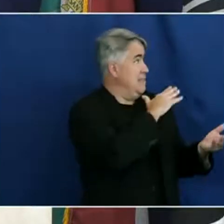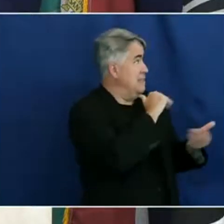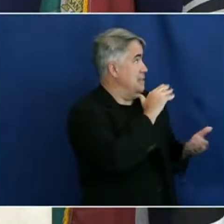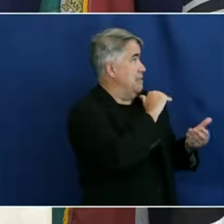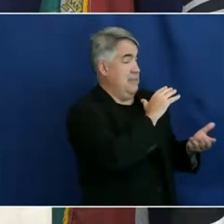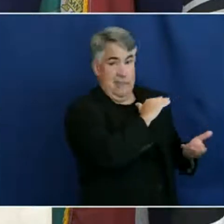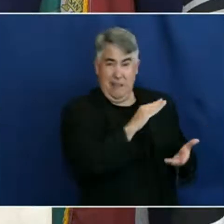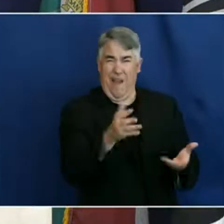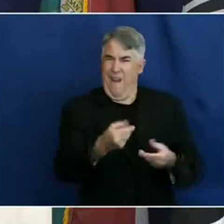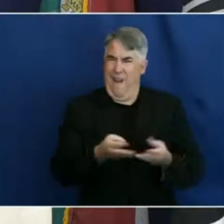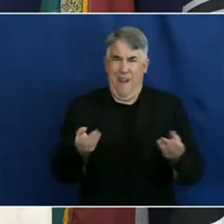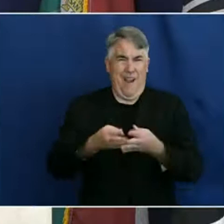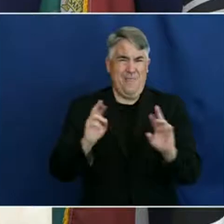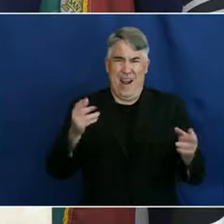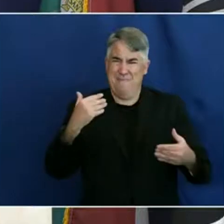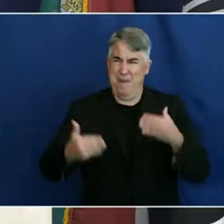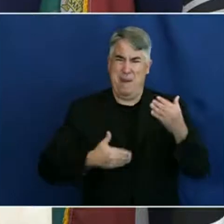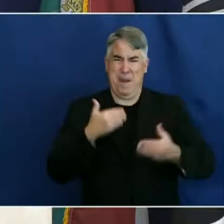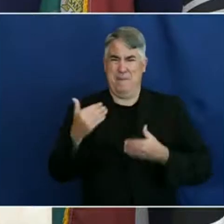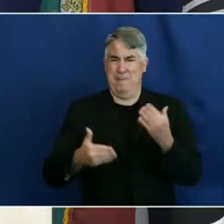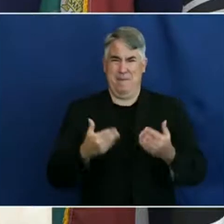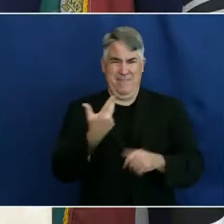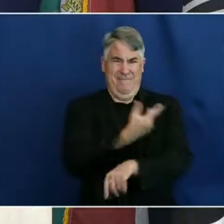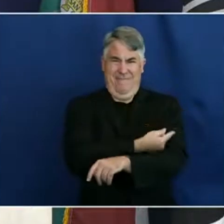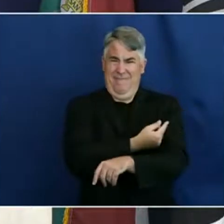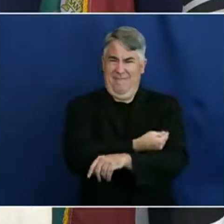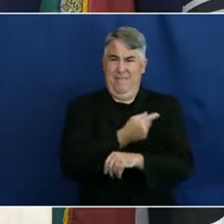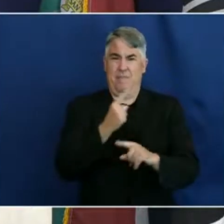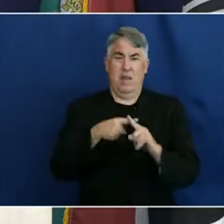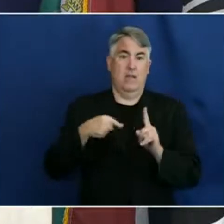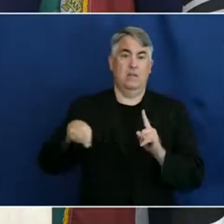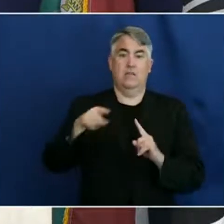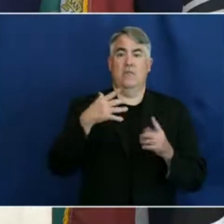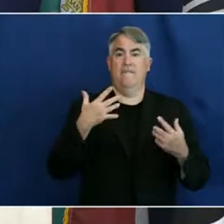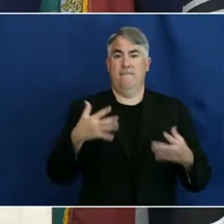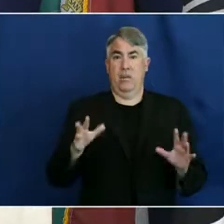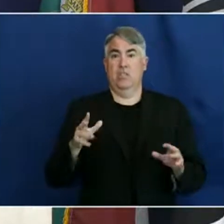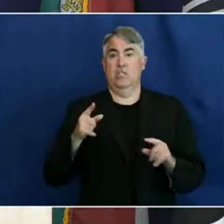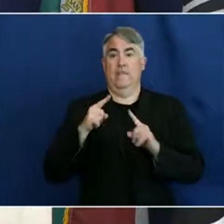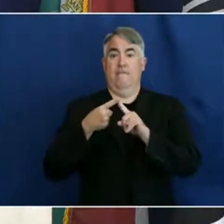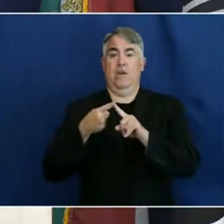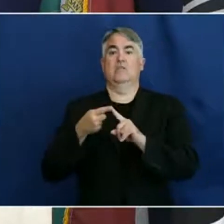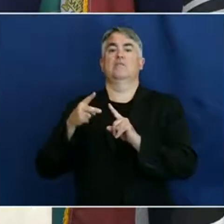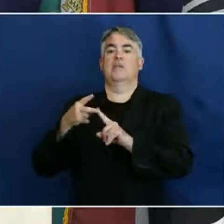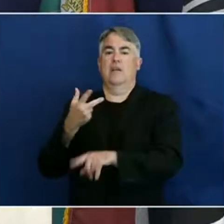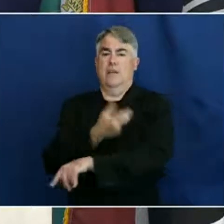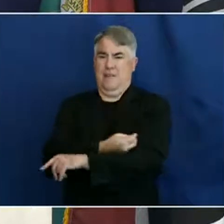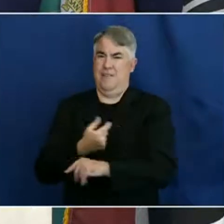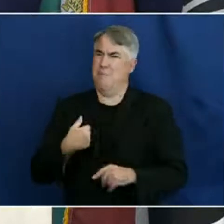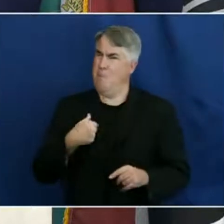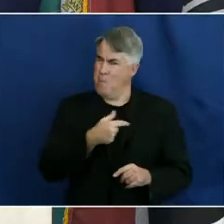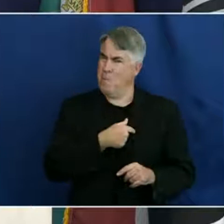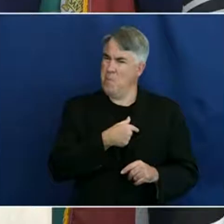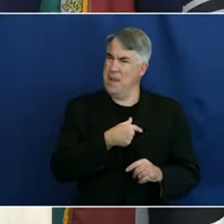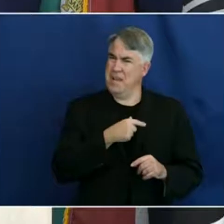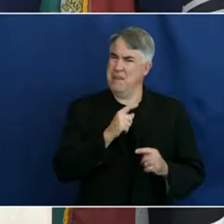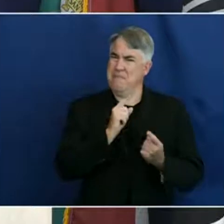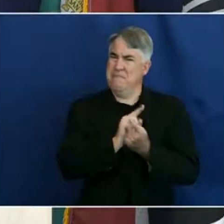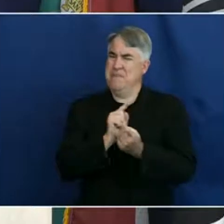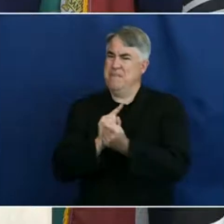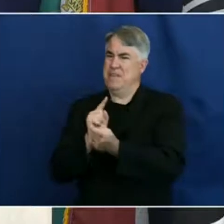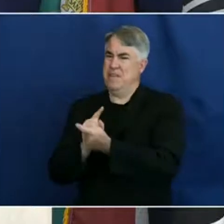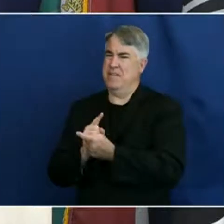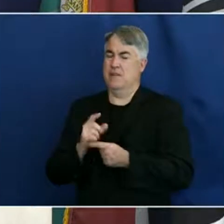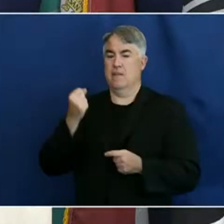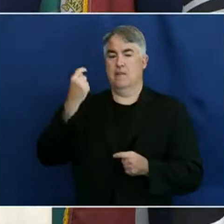testament. And when you take into account people that get vaccinated plus people who may have already had it, I think we can get there, provided the trajectory we're on